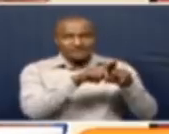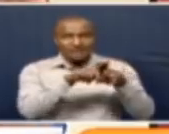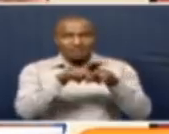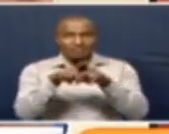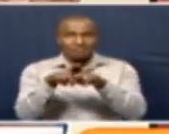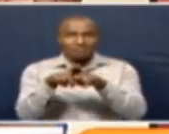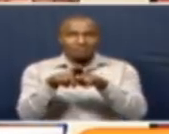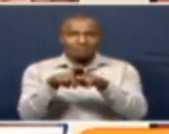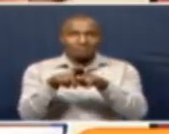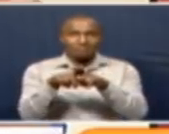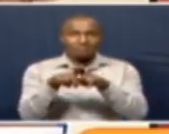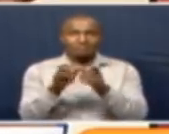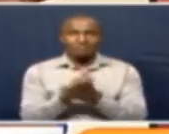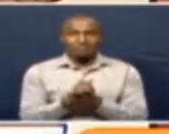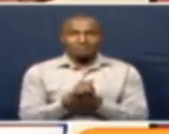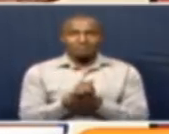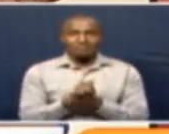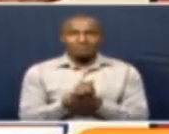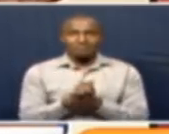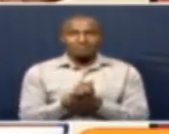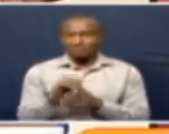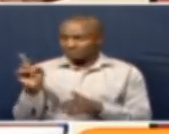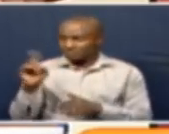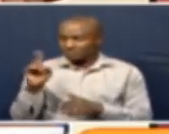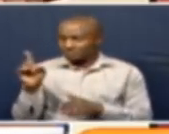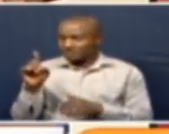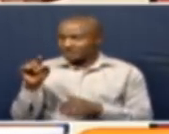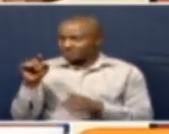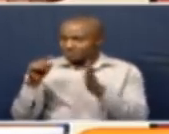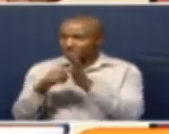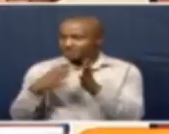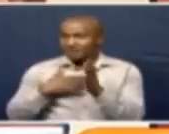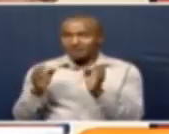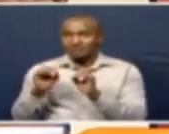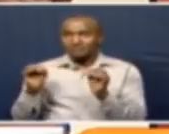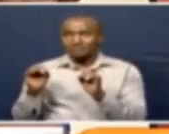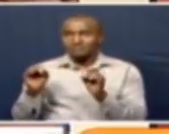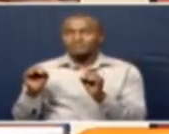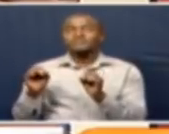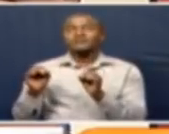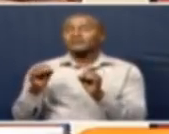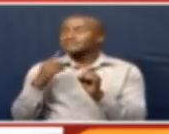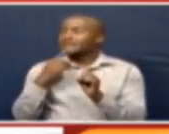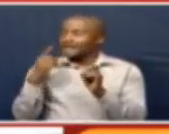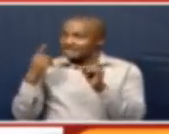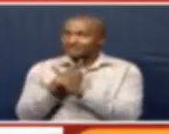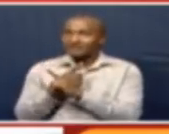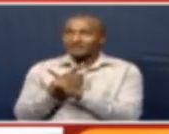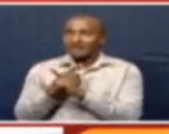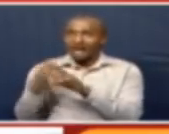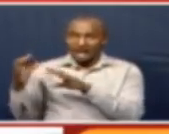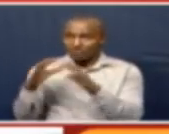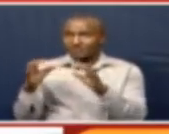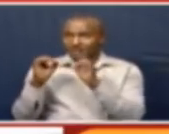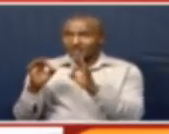that is supposed to be uniformity? Okay, that's not what she said. Yeah, what I said is it becomes a different agreement. Like if we were to approach you to do